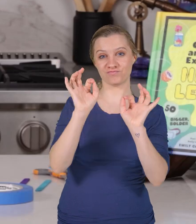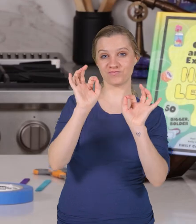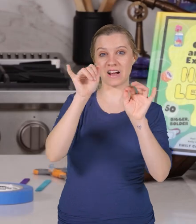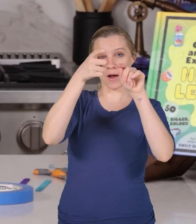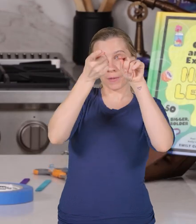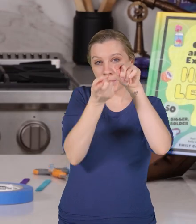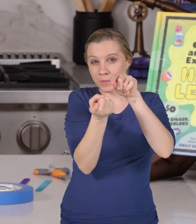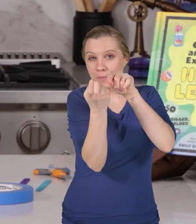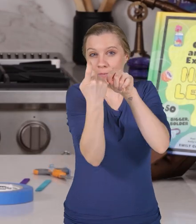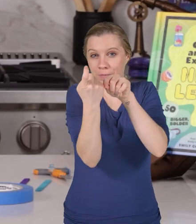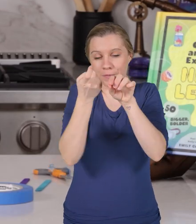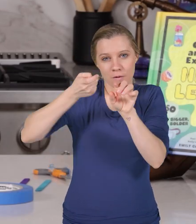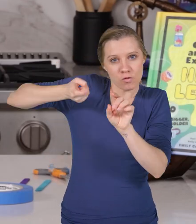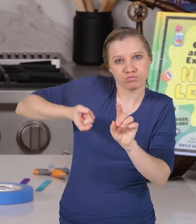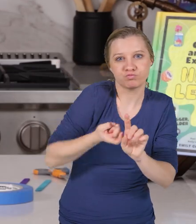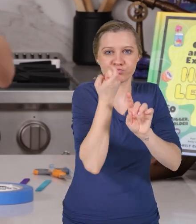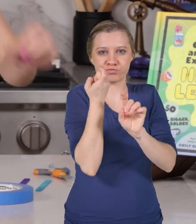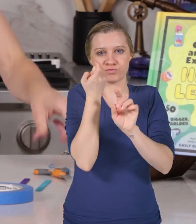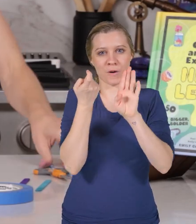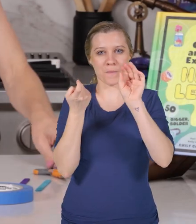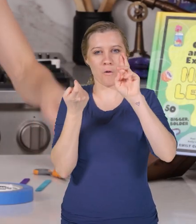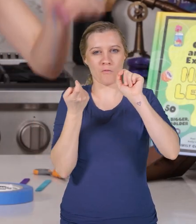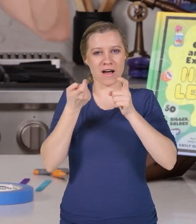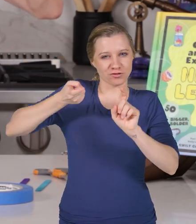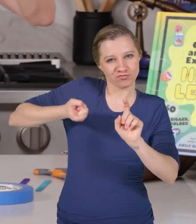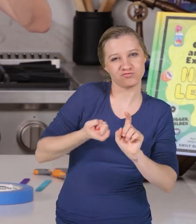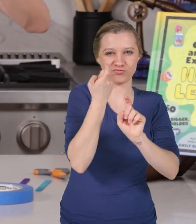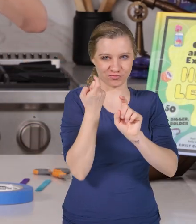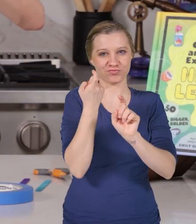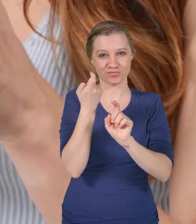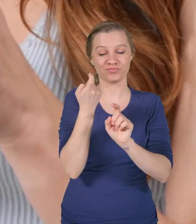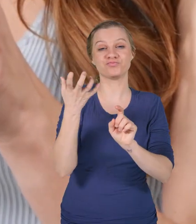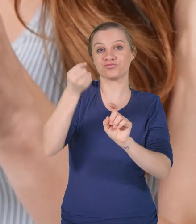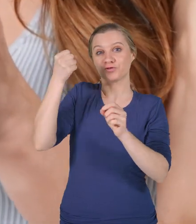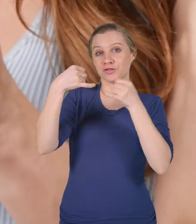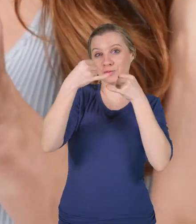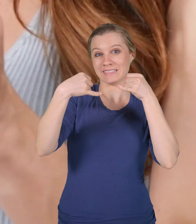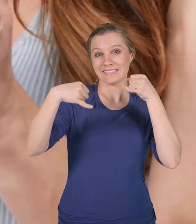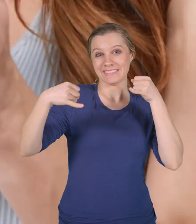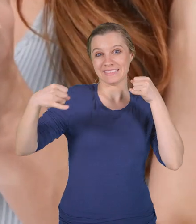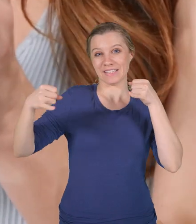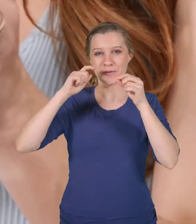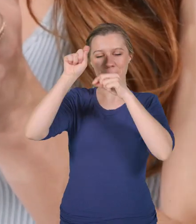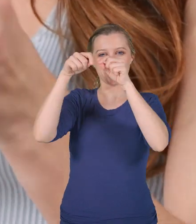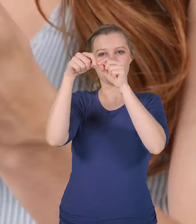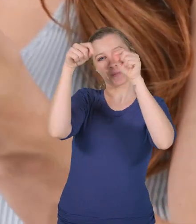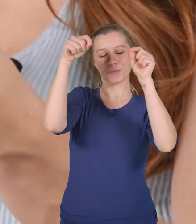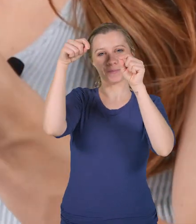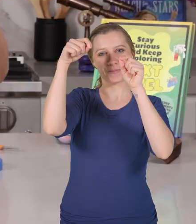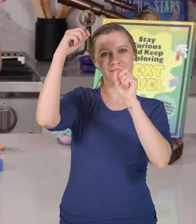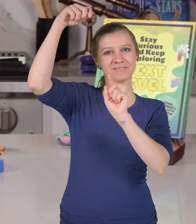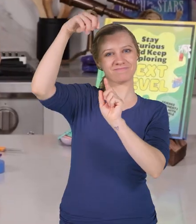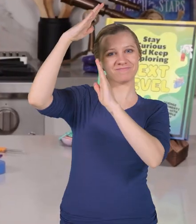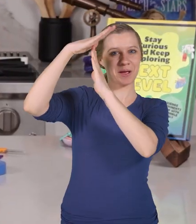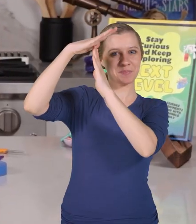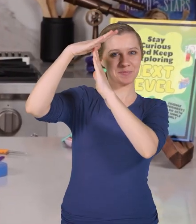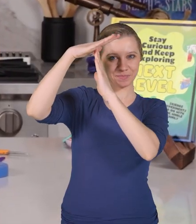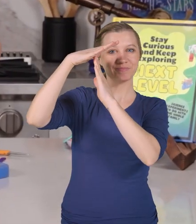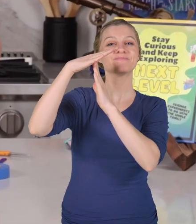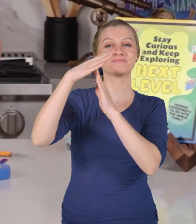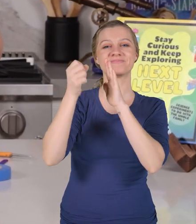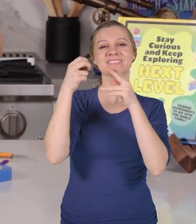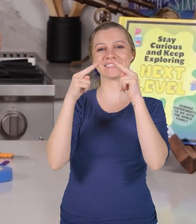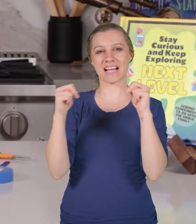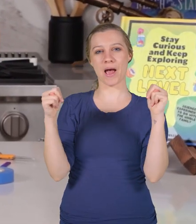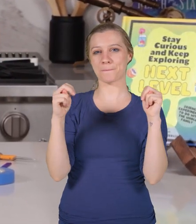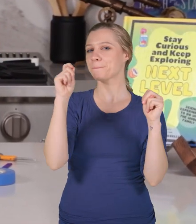our letter in our borax solution. So you need to get your string, and we're going to tie it right at the top. Now we're going to tape this to